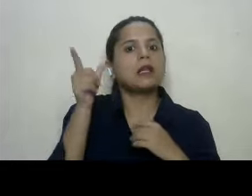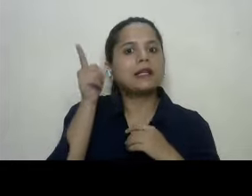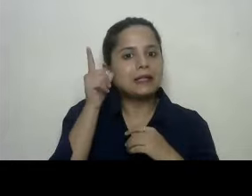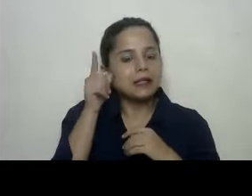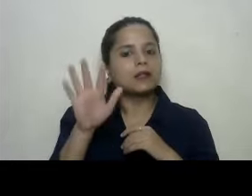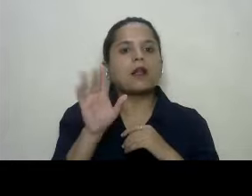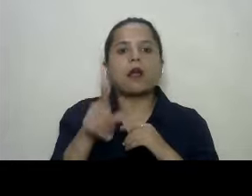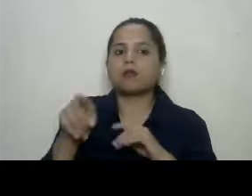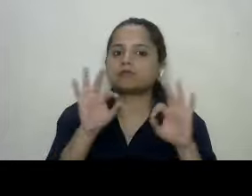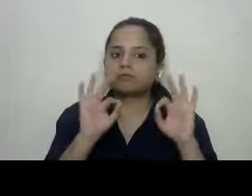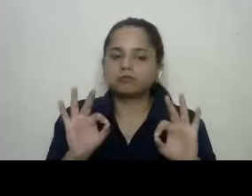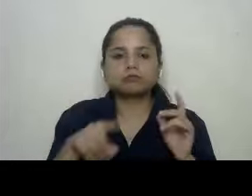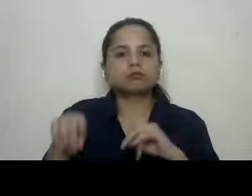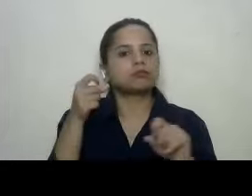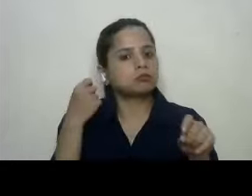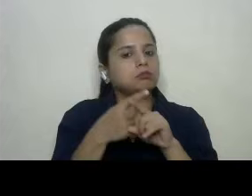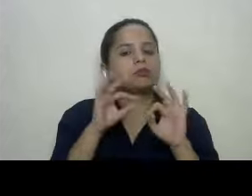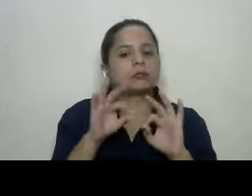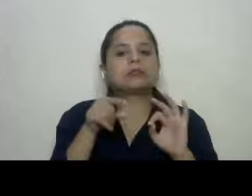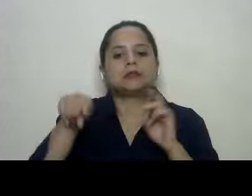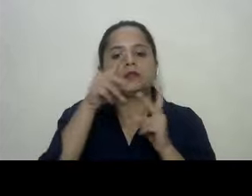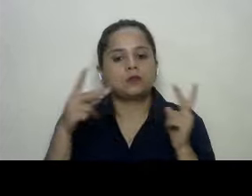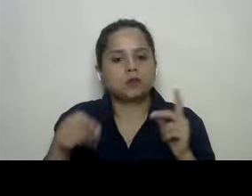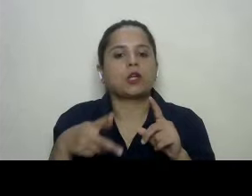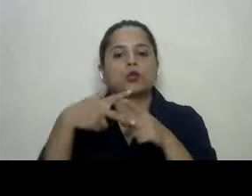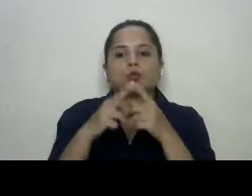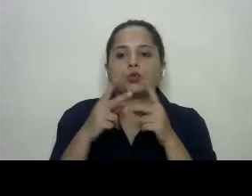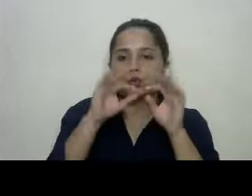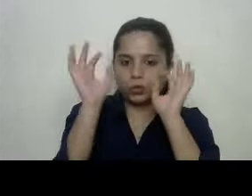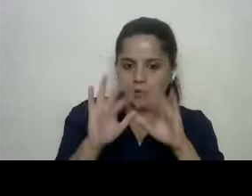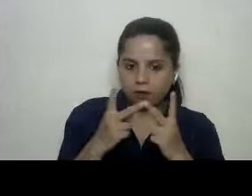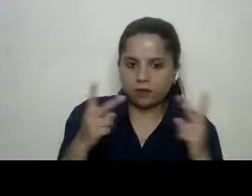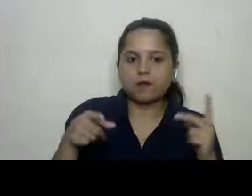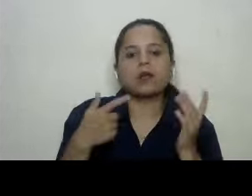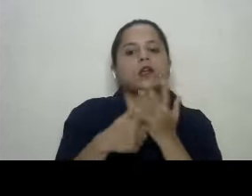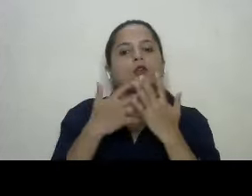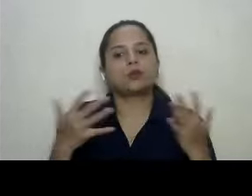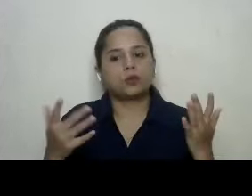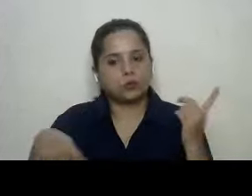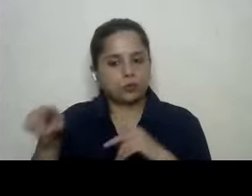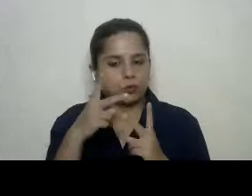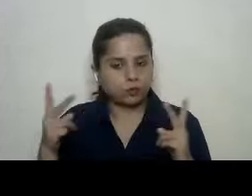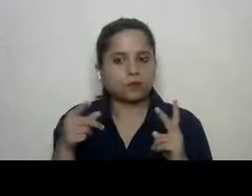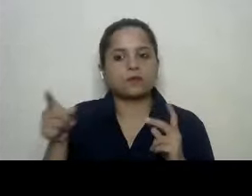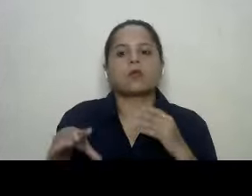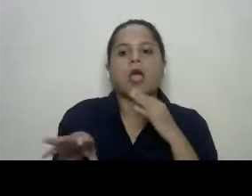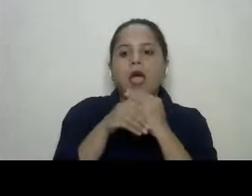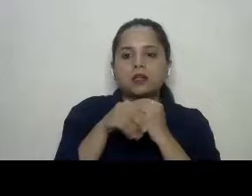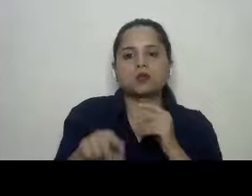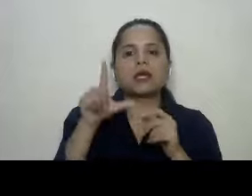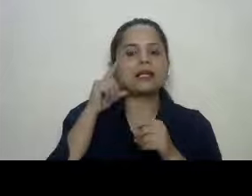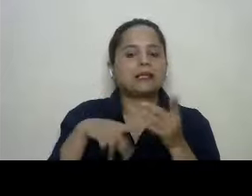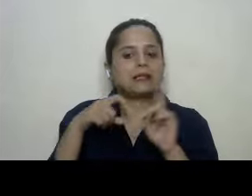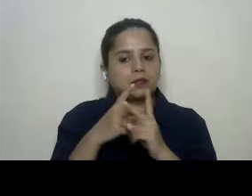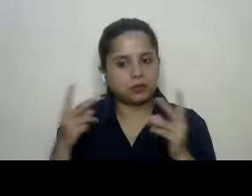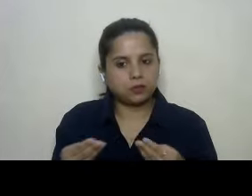any skill-based exercise. So those tools are given as resources, and there are a lot of additional links given that